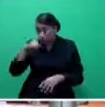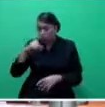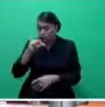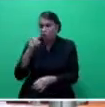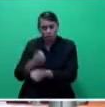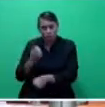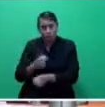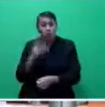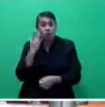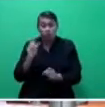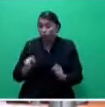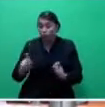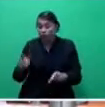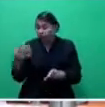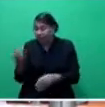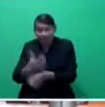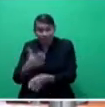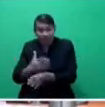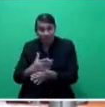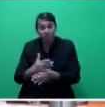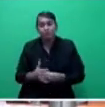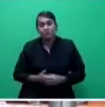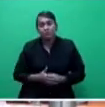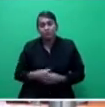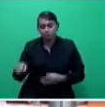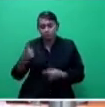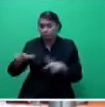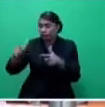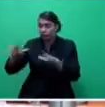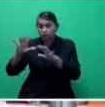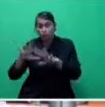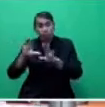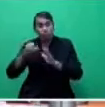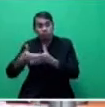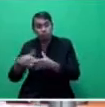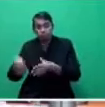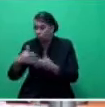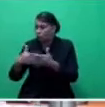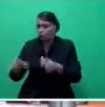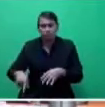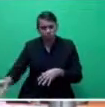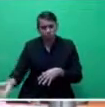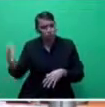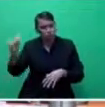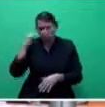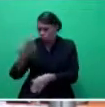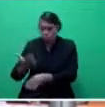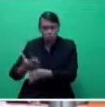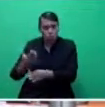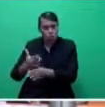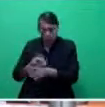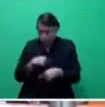moment the opportunity arises, the moment the bubble opens, the moment the garment factory opens, go back to work. We will till then look after you. And